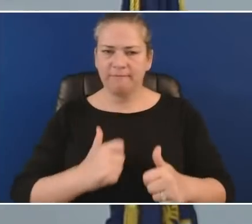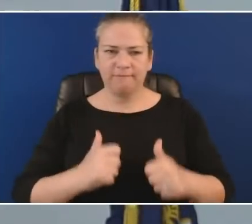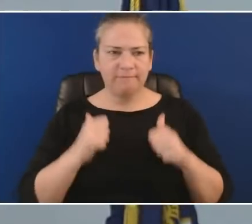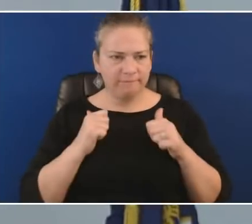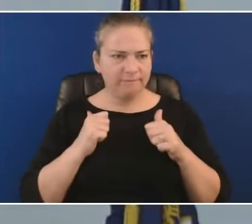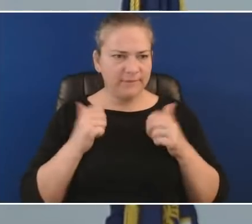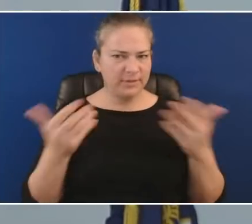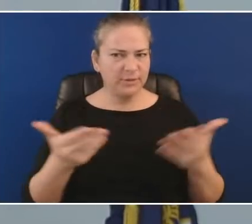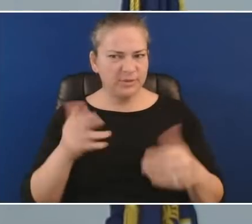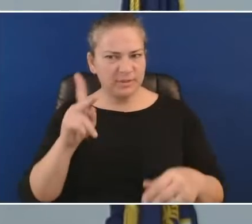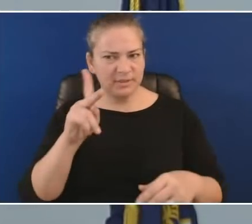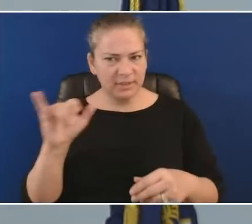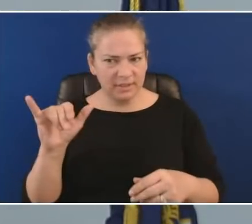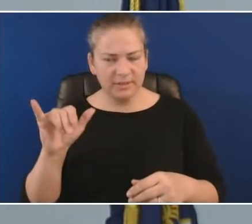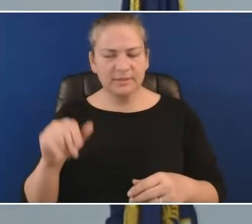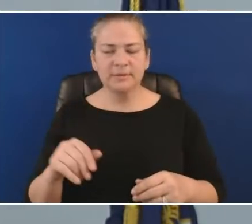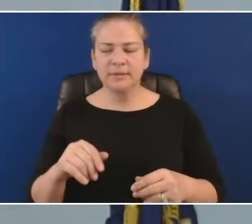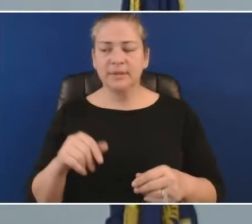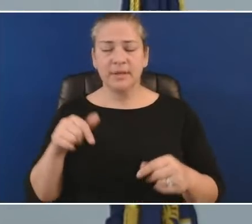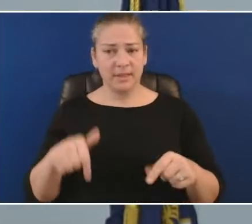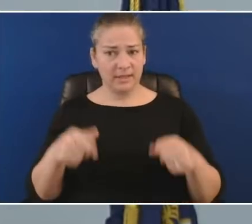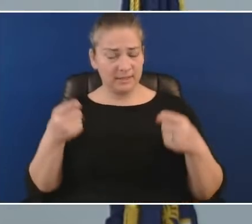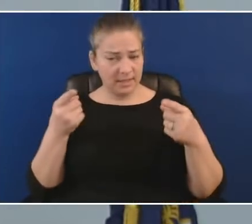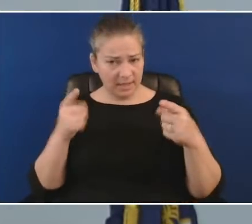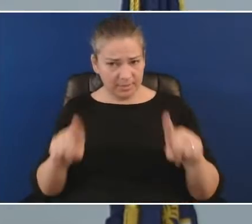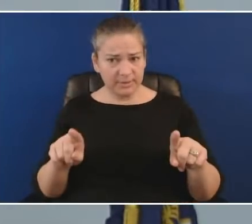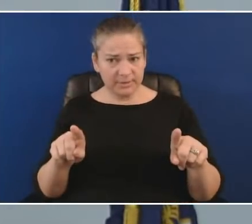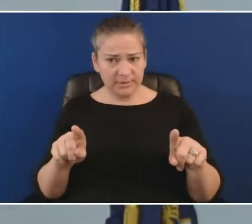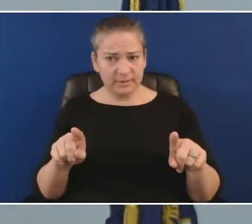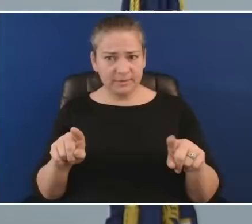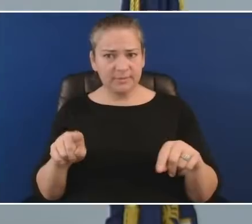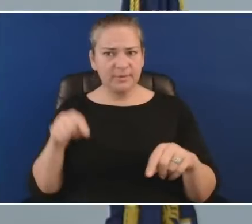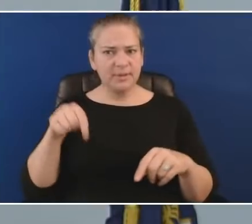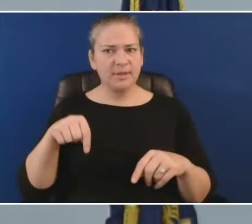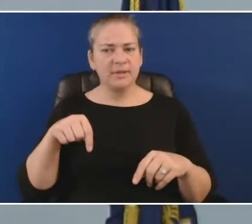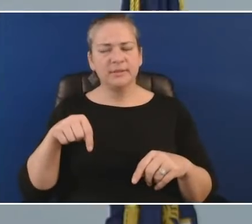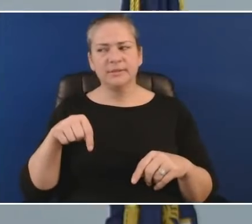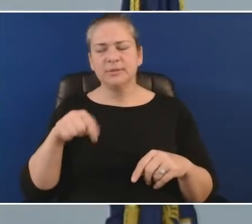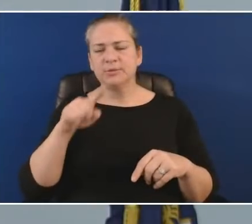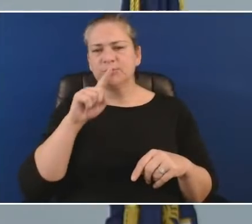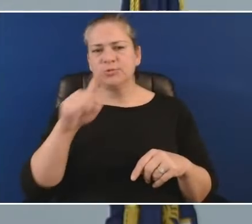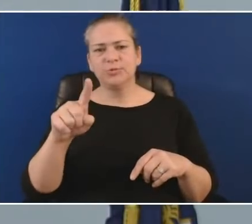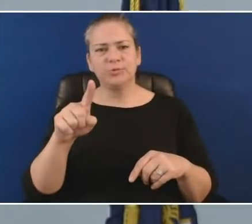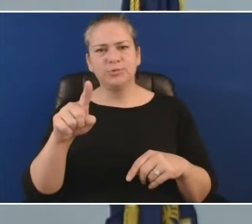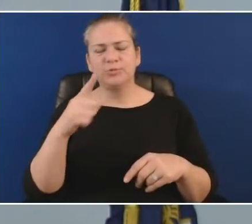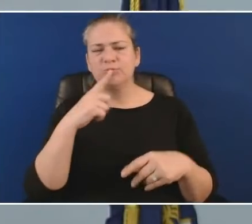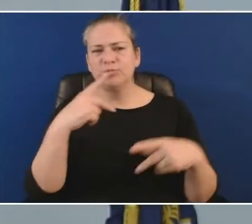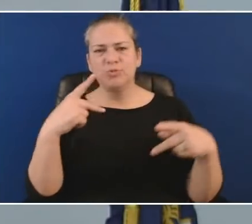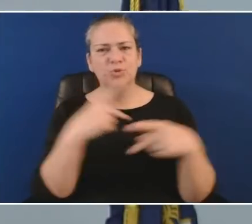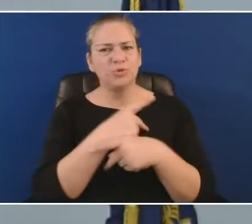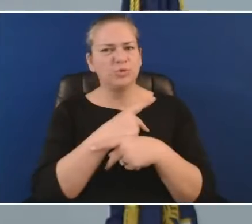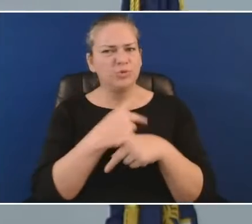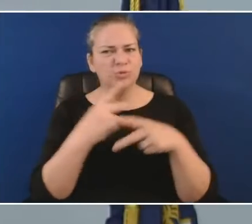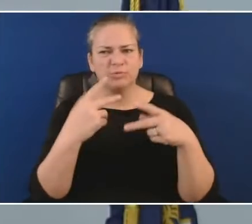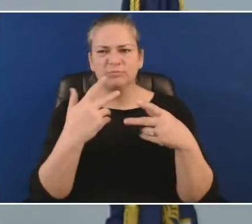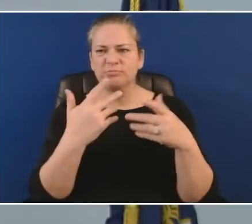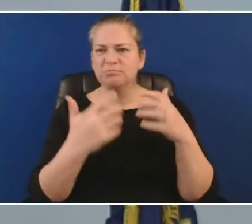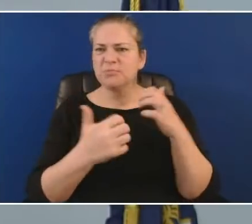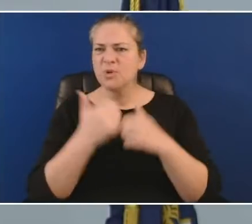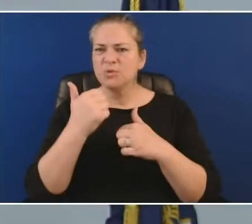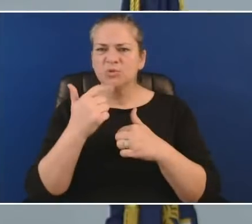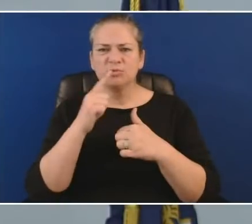event is the worst, most devastating, most deadly tornado event in